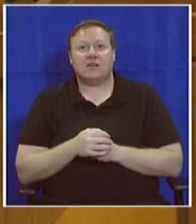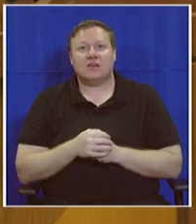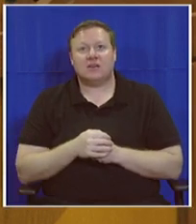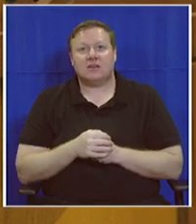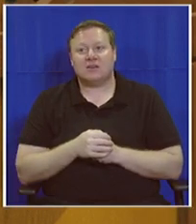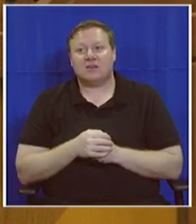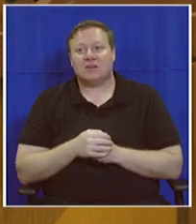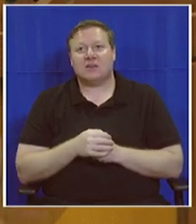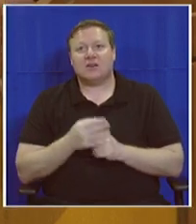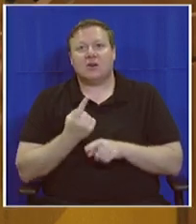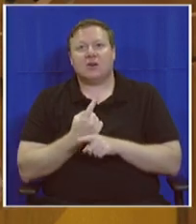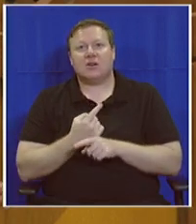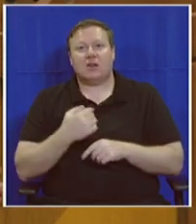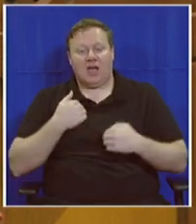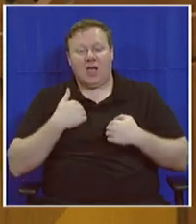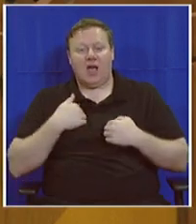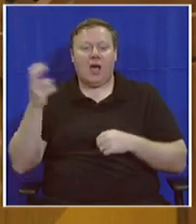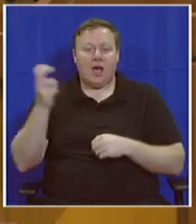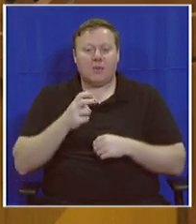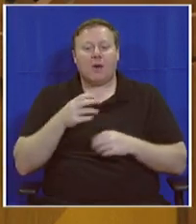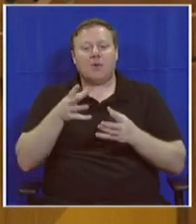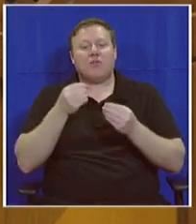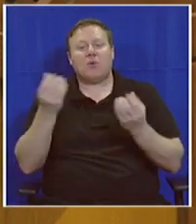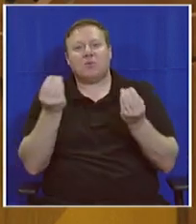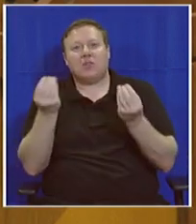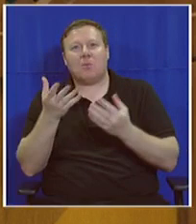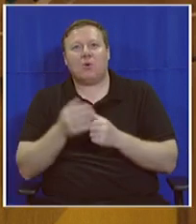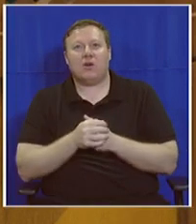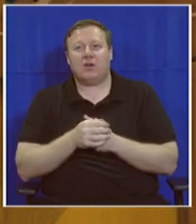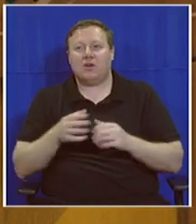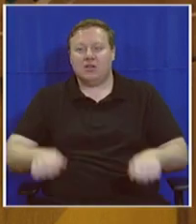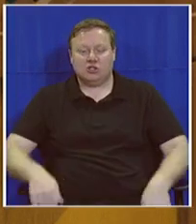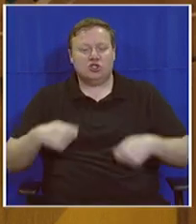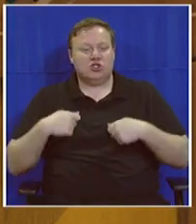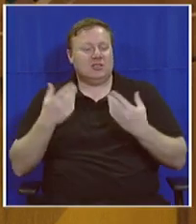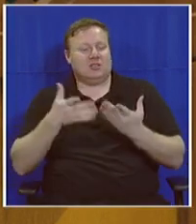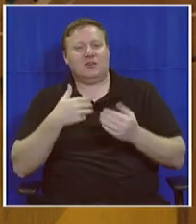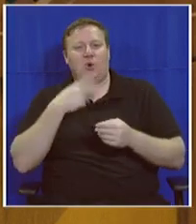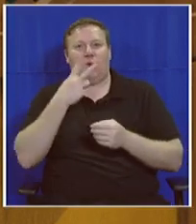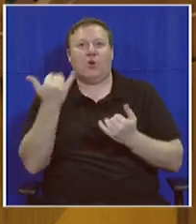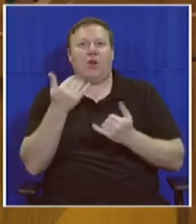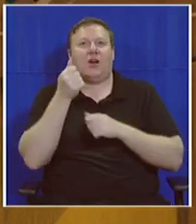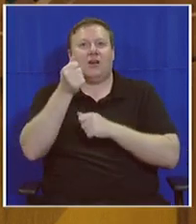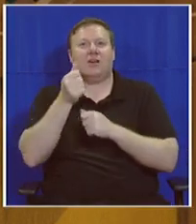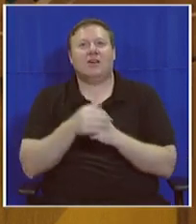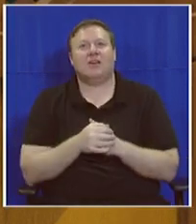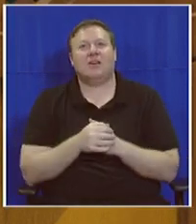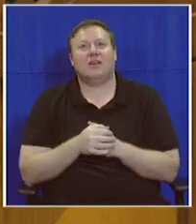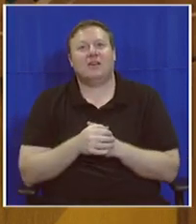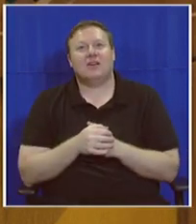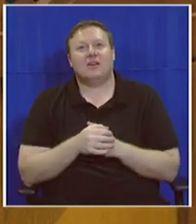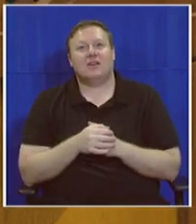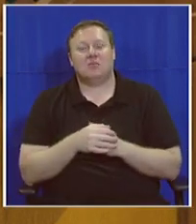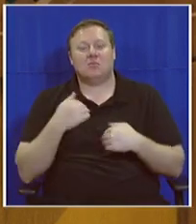are from Soweto, you always dress up and you know how to put on your lipstick." And I ended up showing her how to put on a lipstick